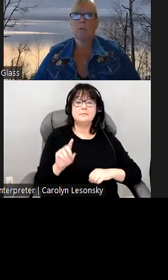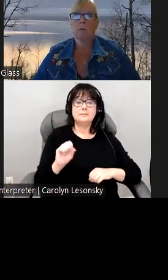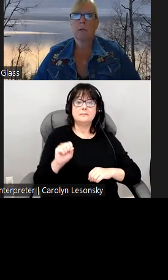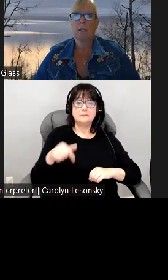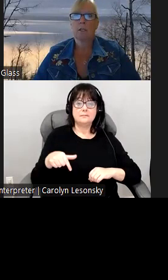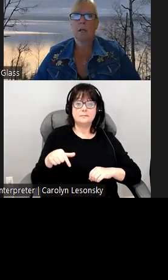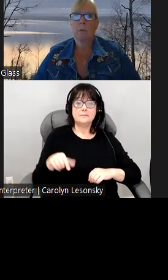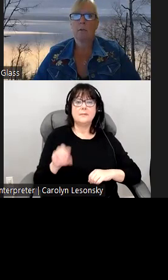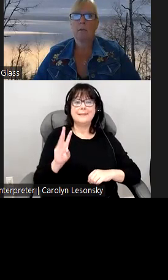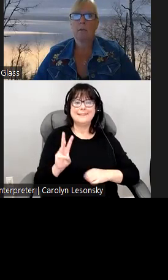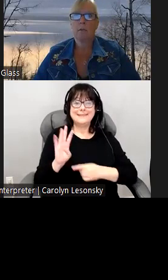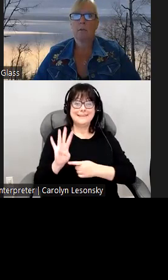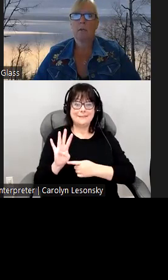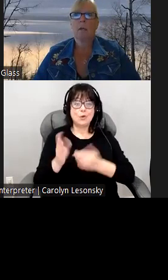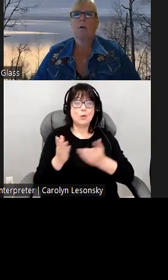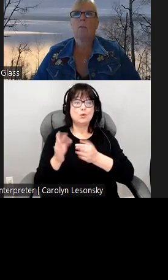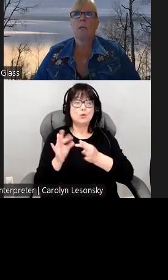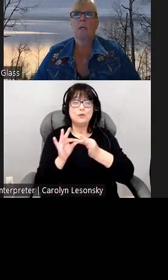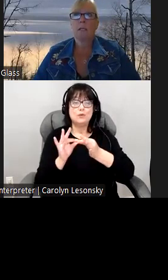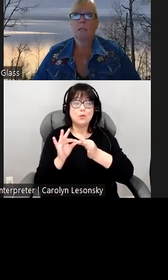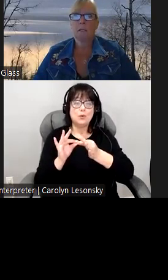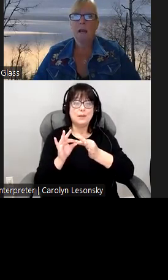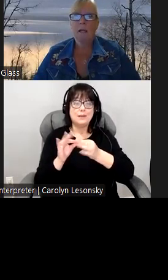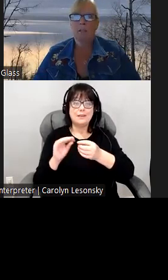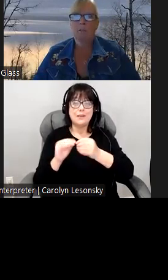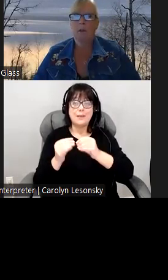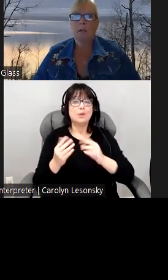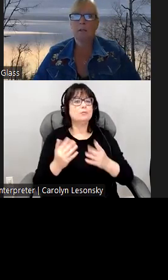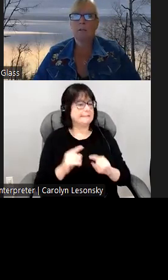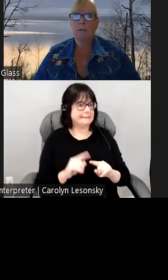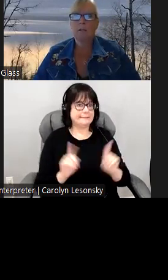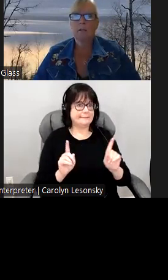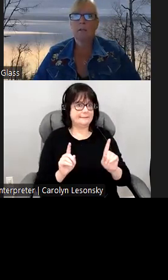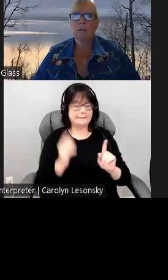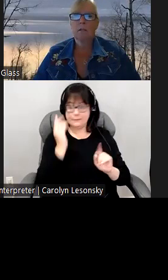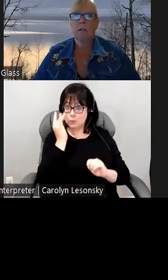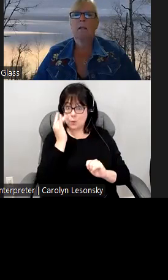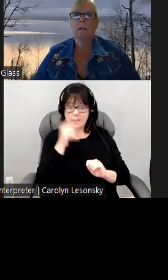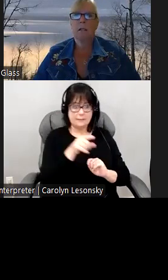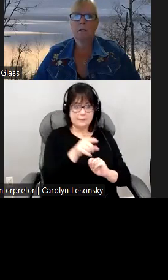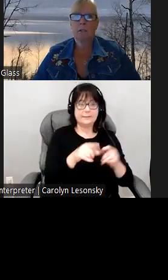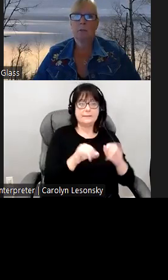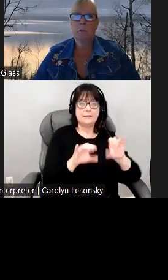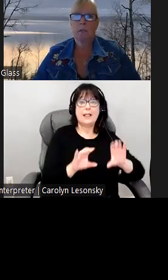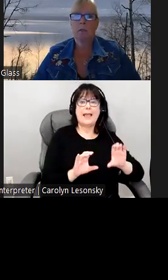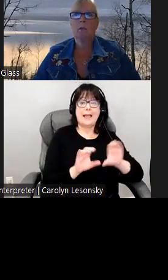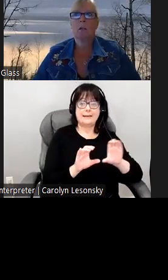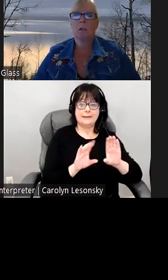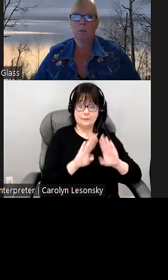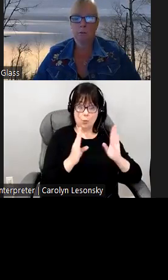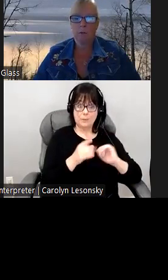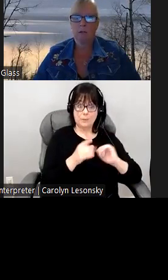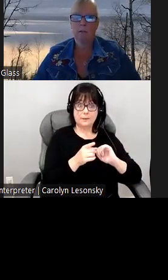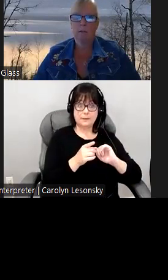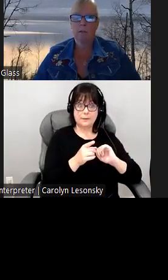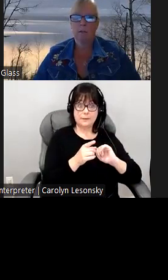service coordination numbers because this is active files and the DSQ is based on